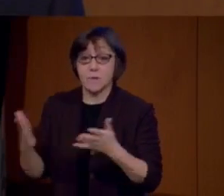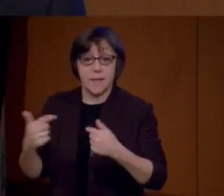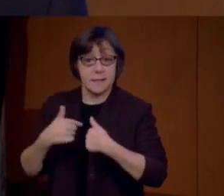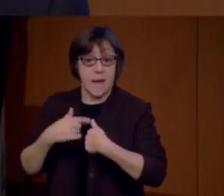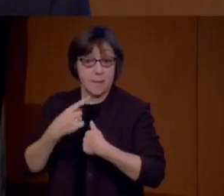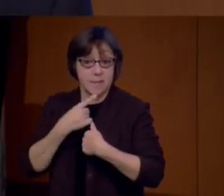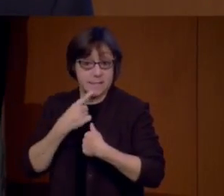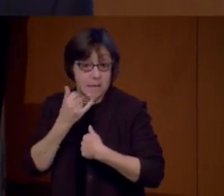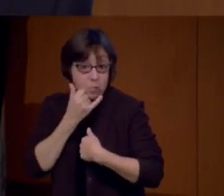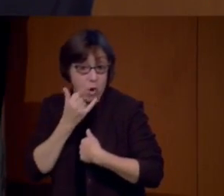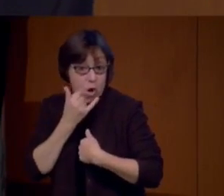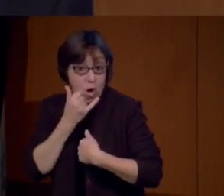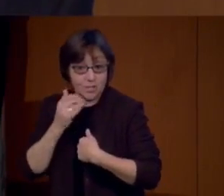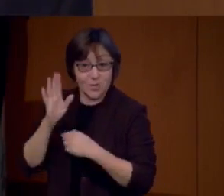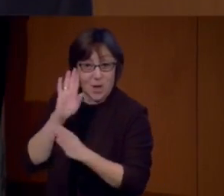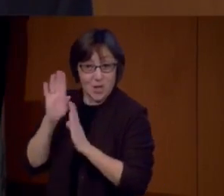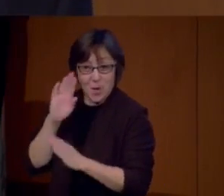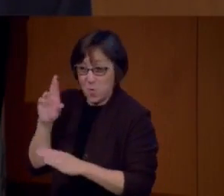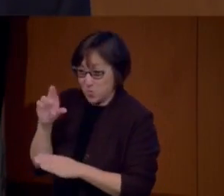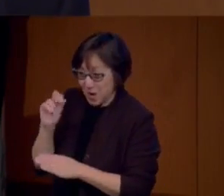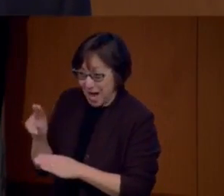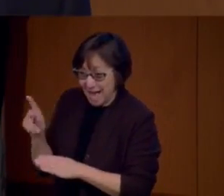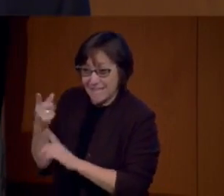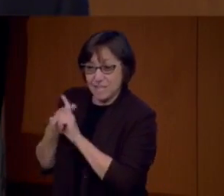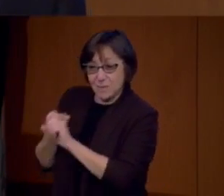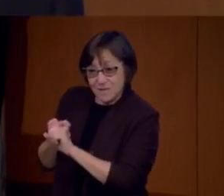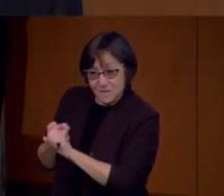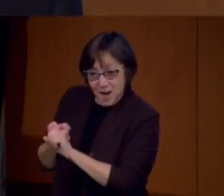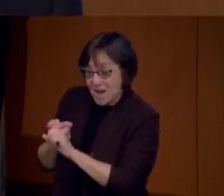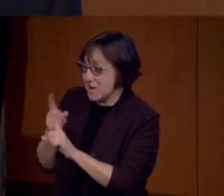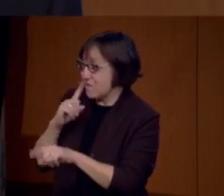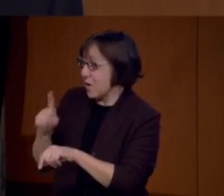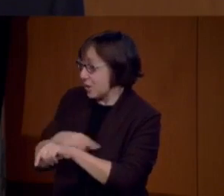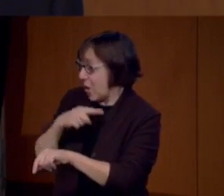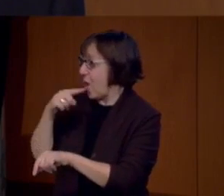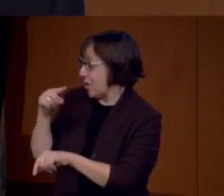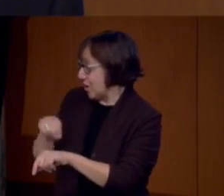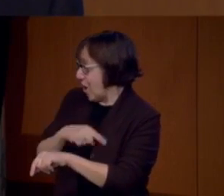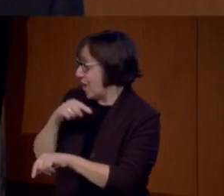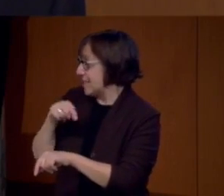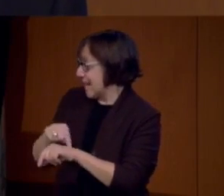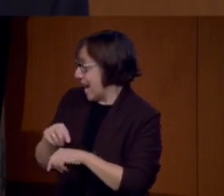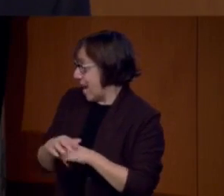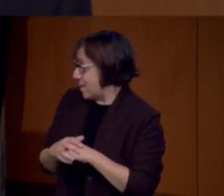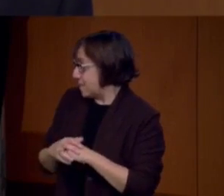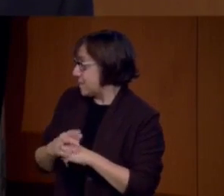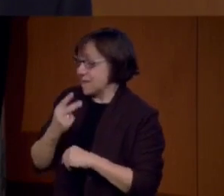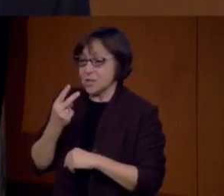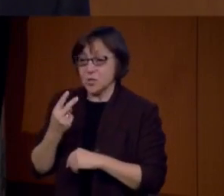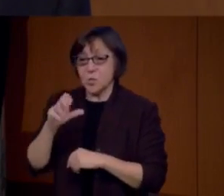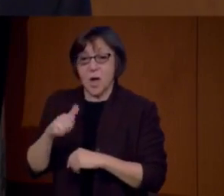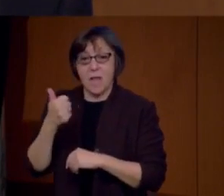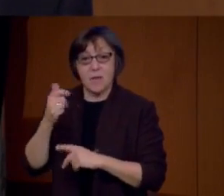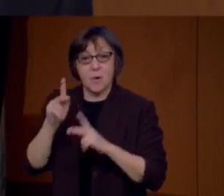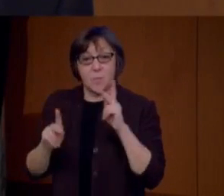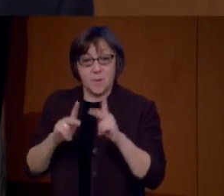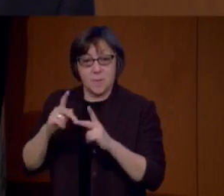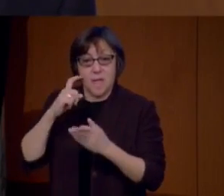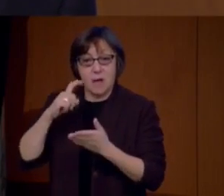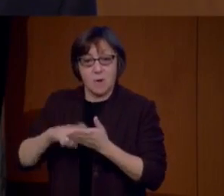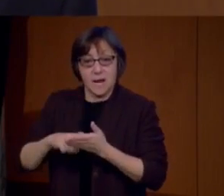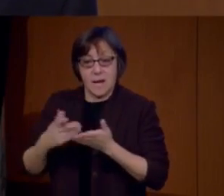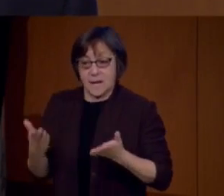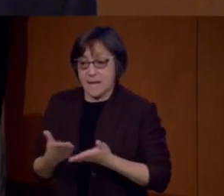want to say hi to Ron. He's been a friend and an acquaintance for a long, long time. Just two other people I'd recognize here.